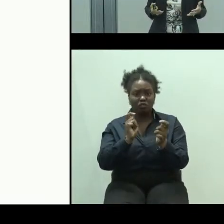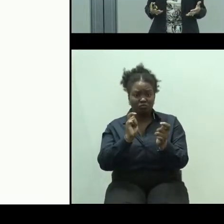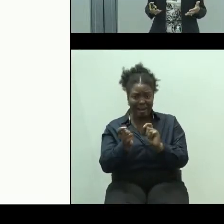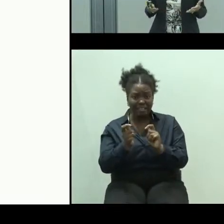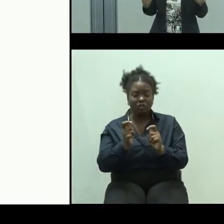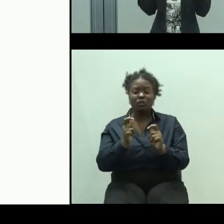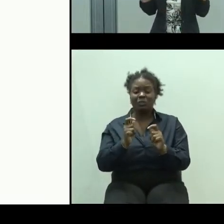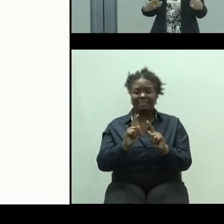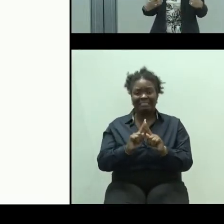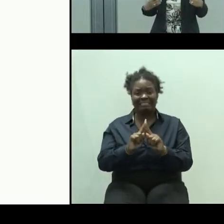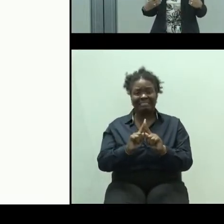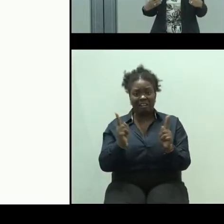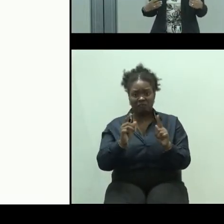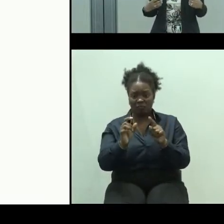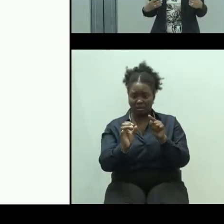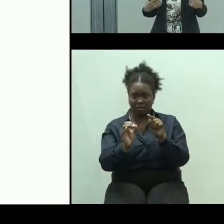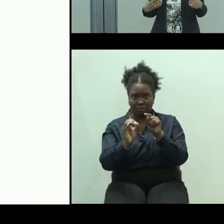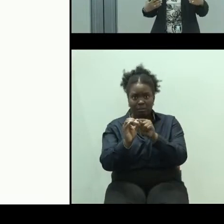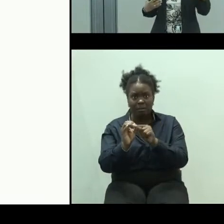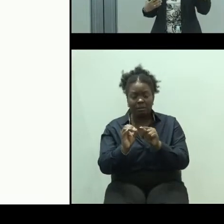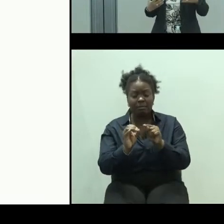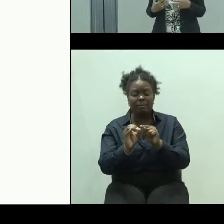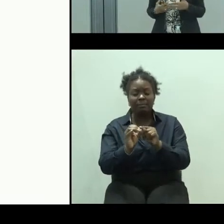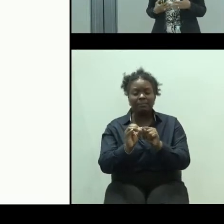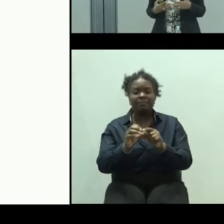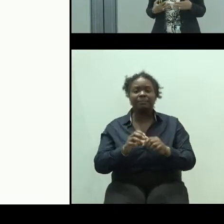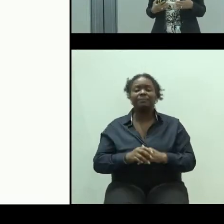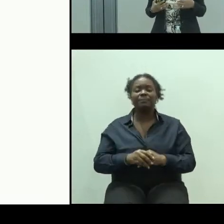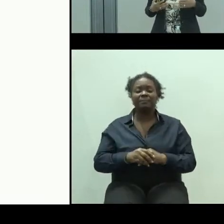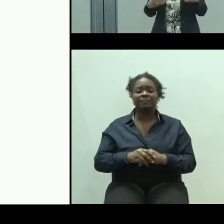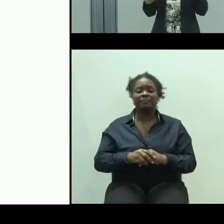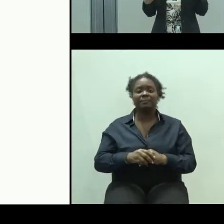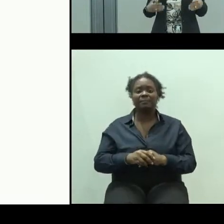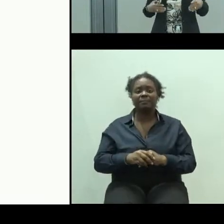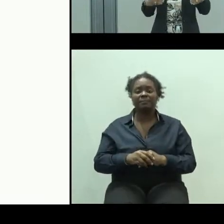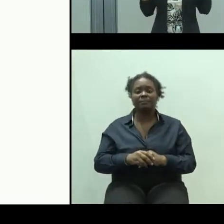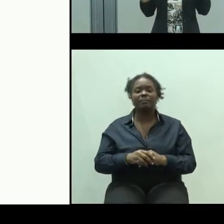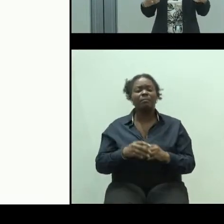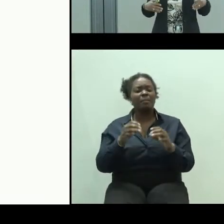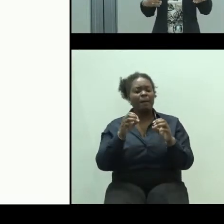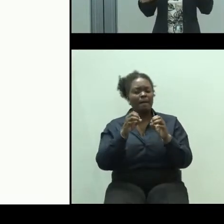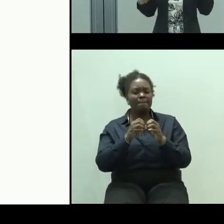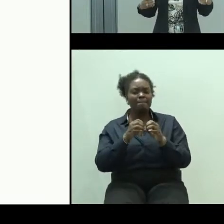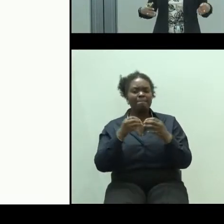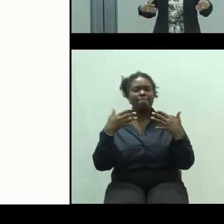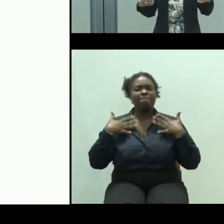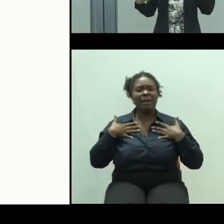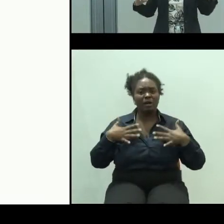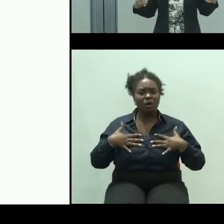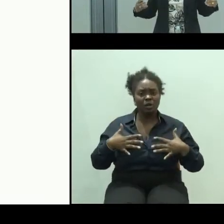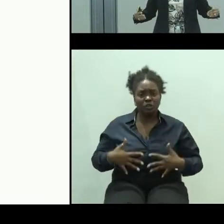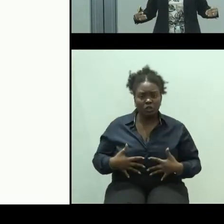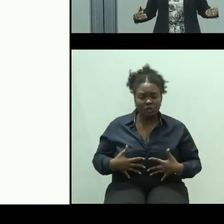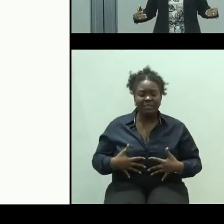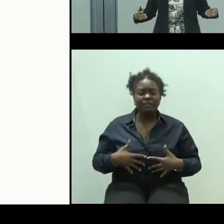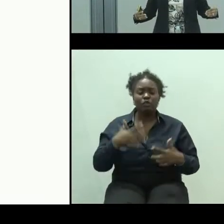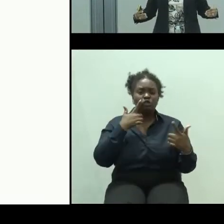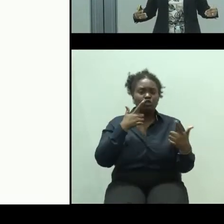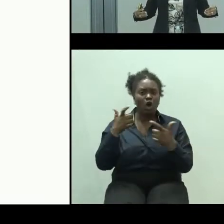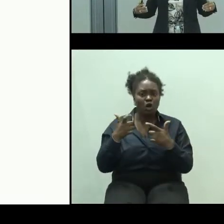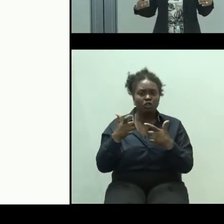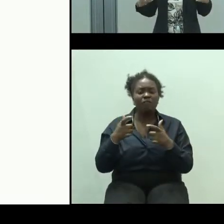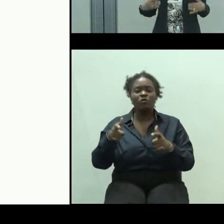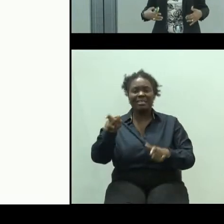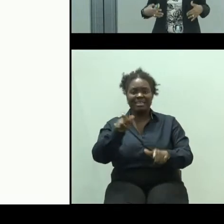metabolites. And I liked very much earlier today, Mark Horwath said, biology is the search for chemistry that works.